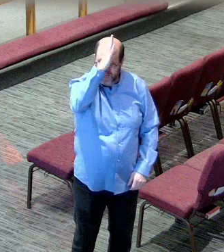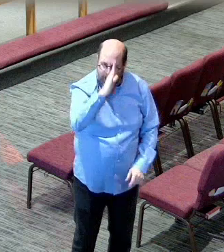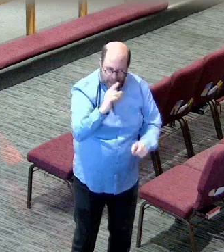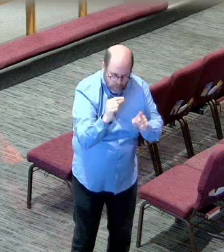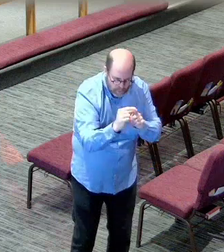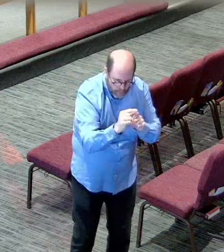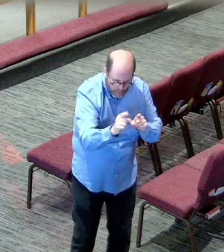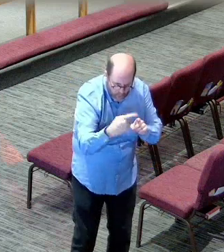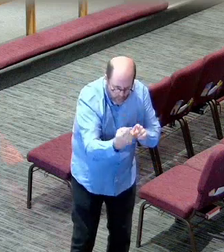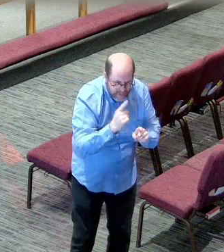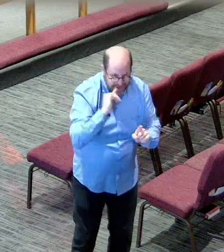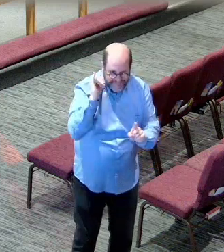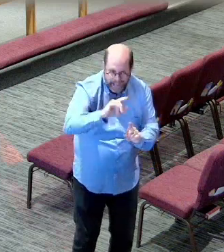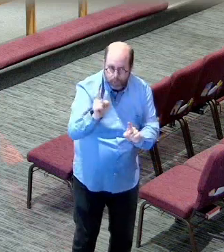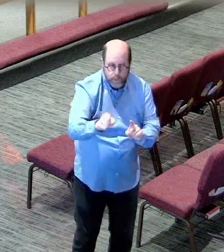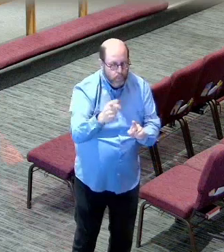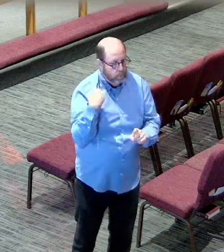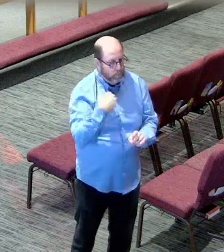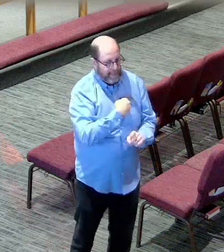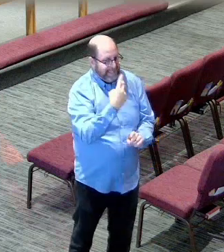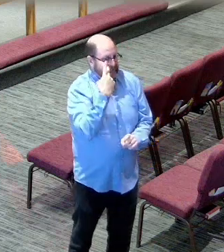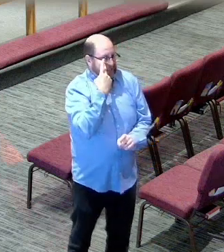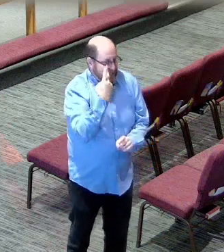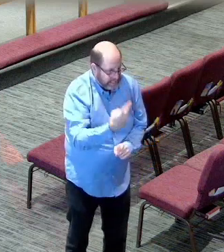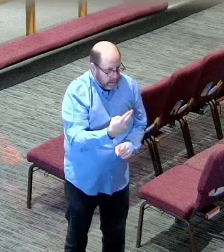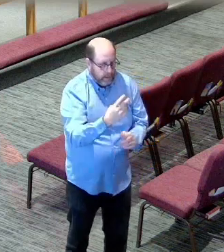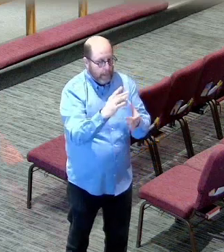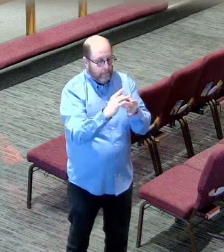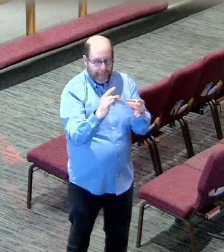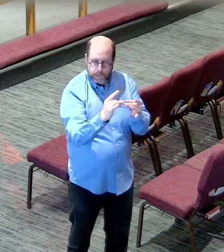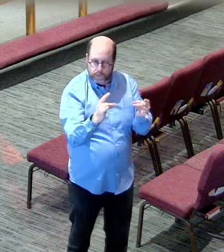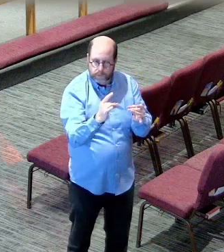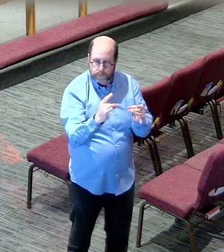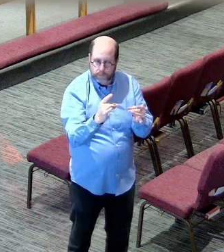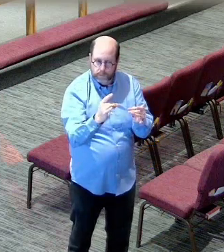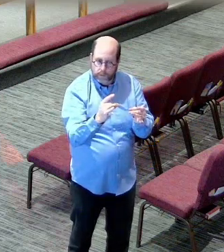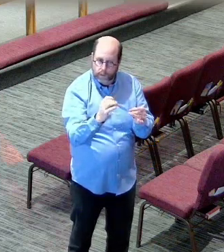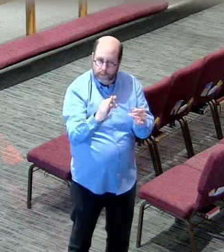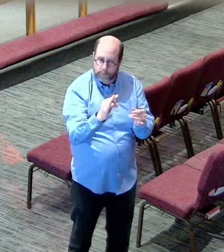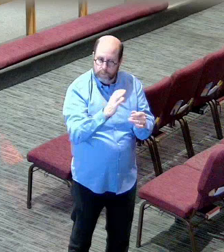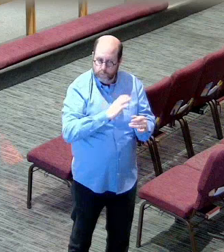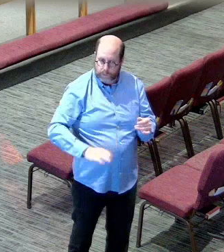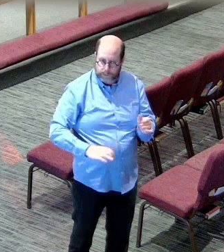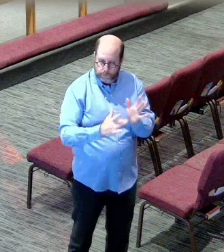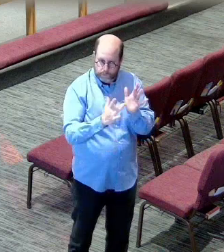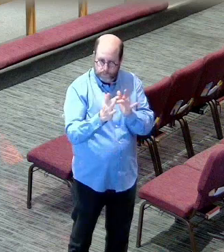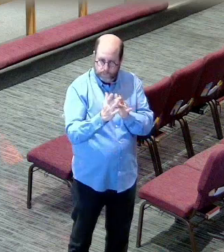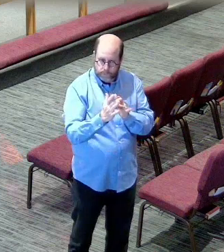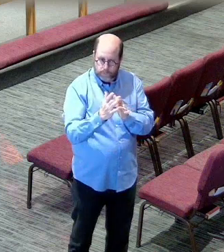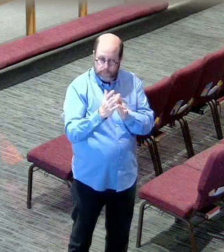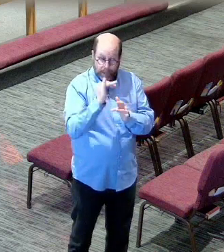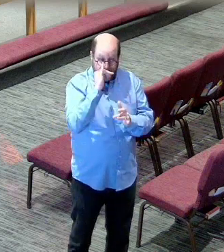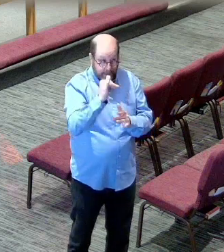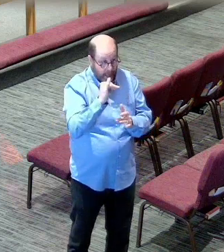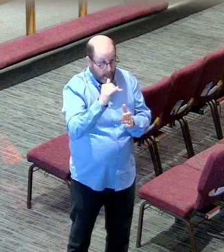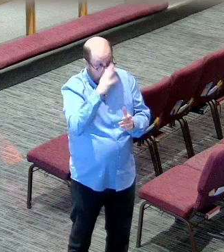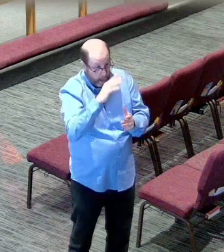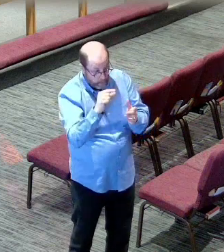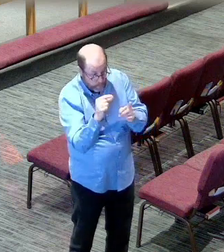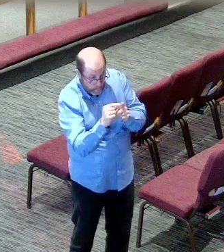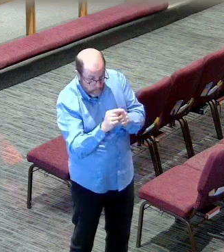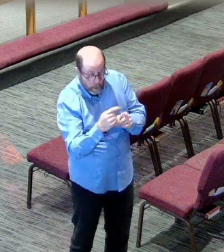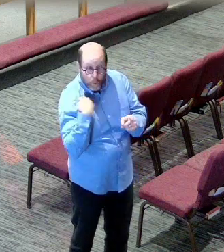see the message of Christ Jesus. God's Word alone is where we hear about